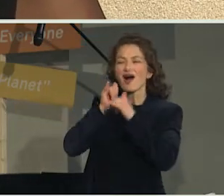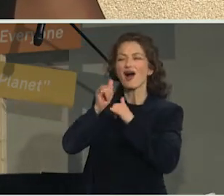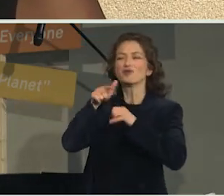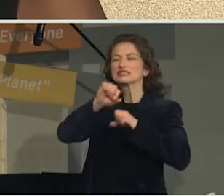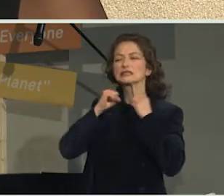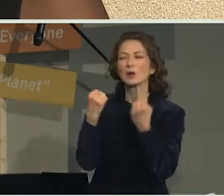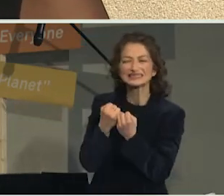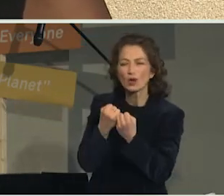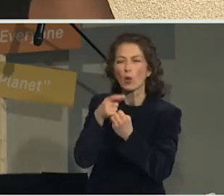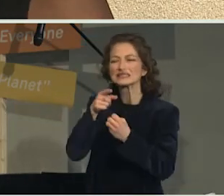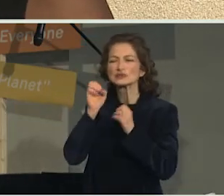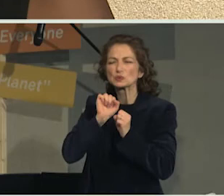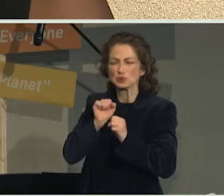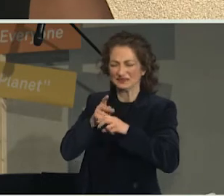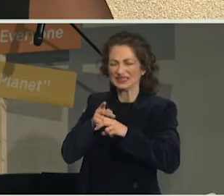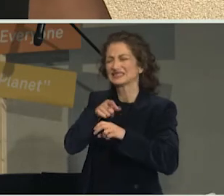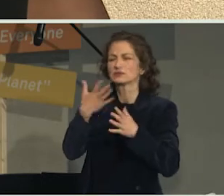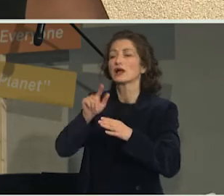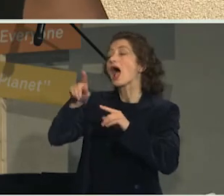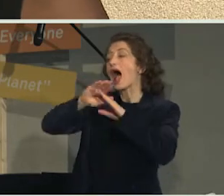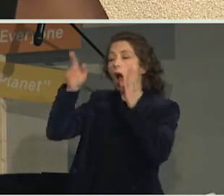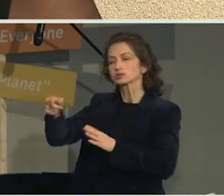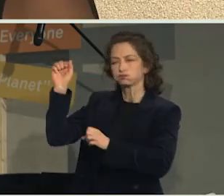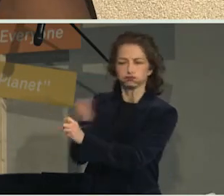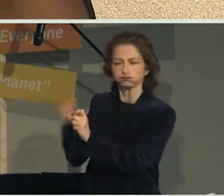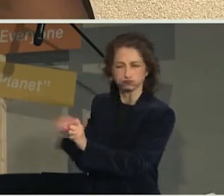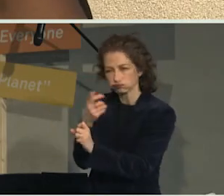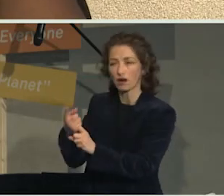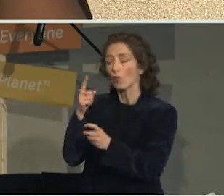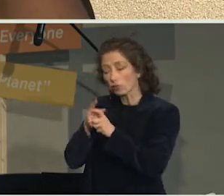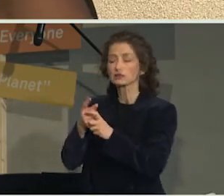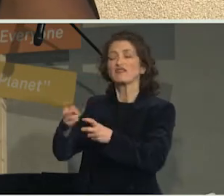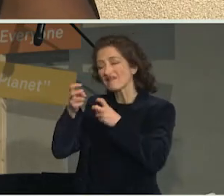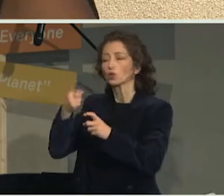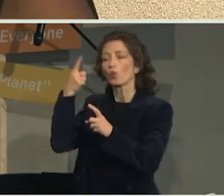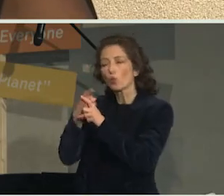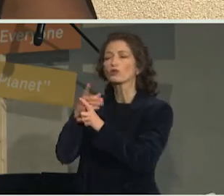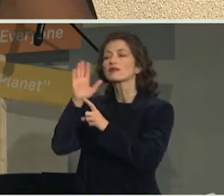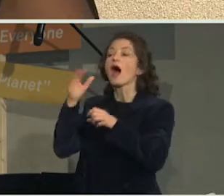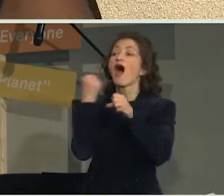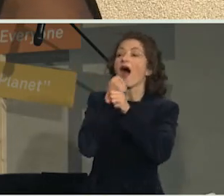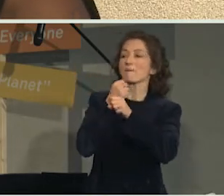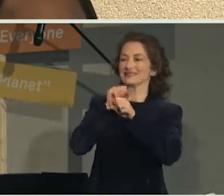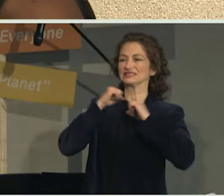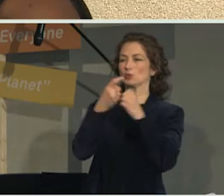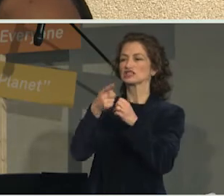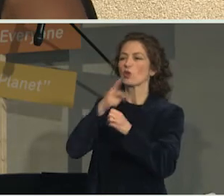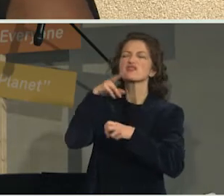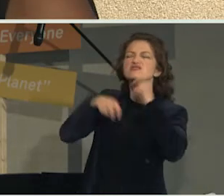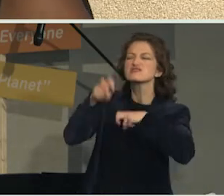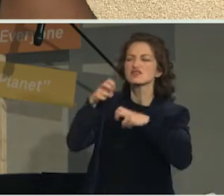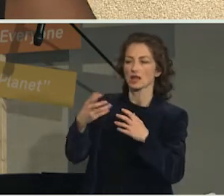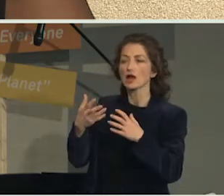making them more vulnerable to domestic abuse as well as to rape and harassment by their employers, a truly